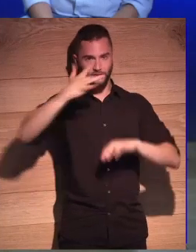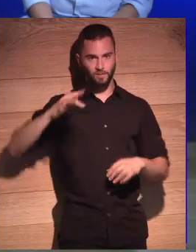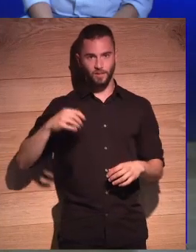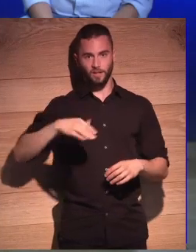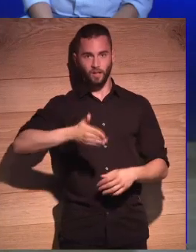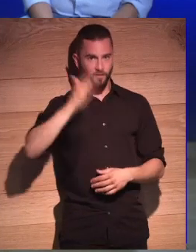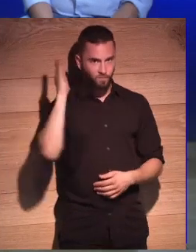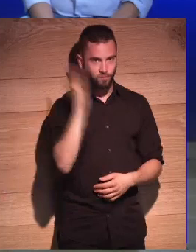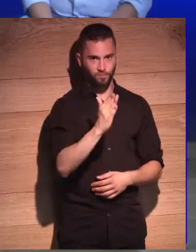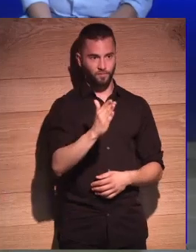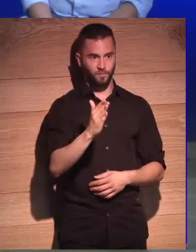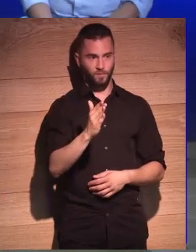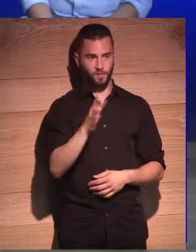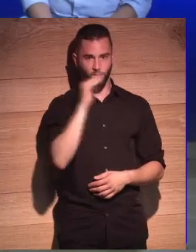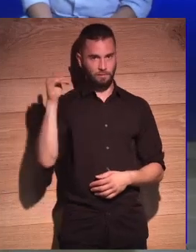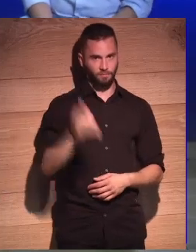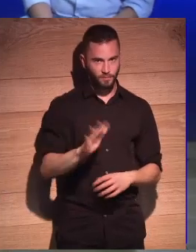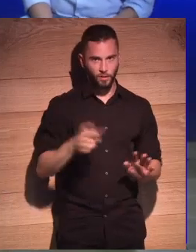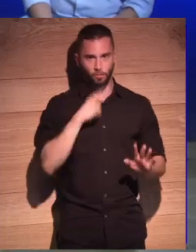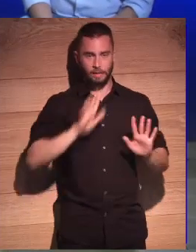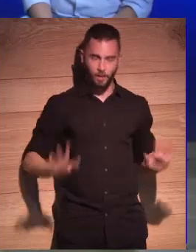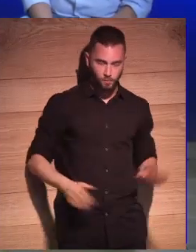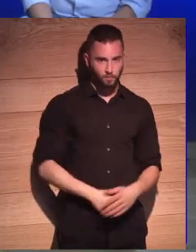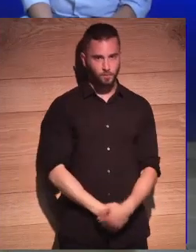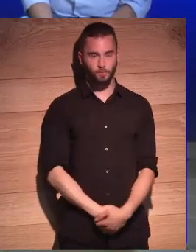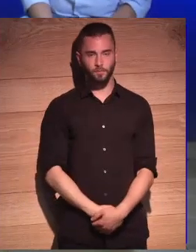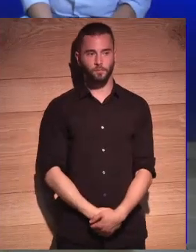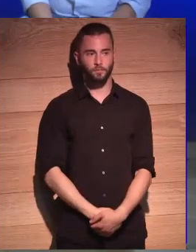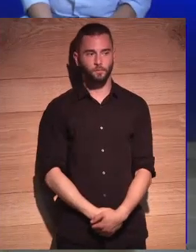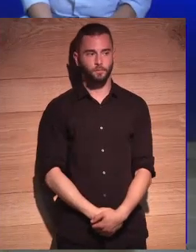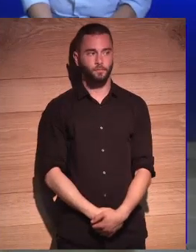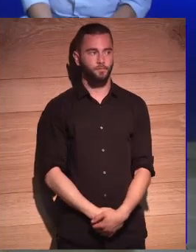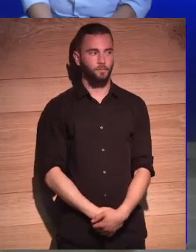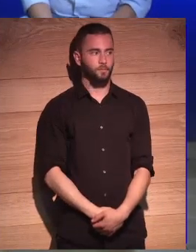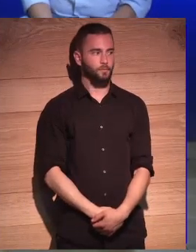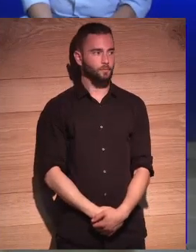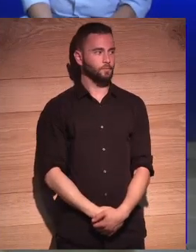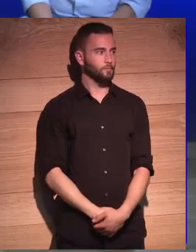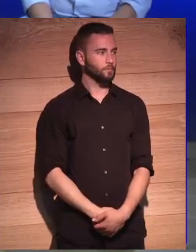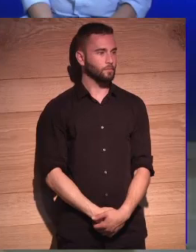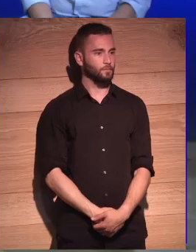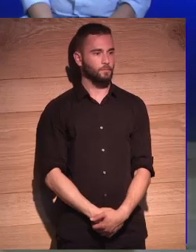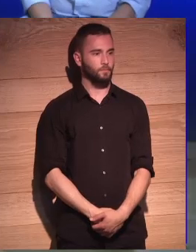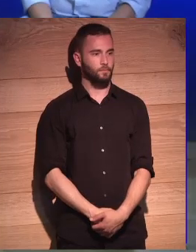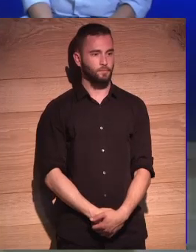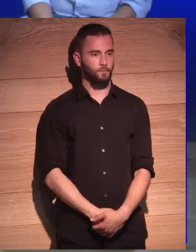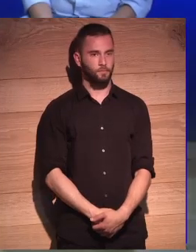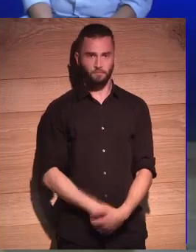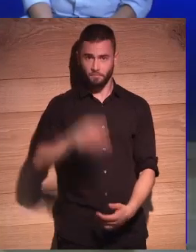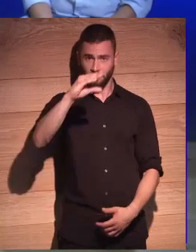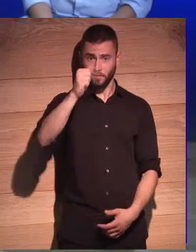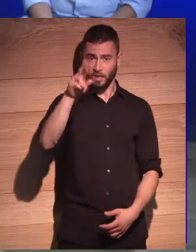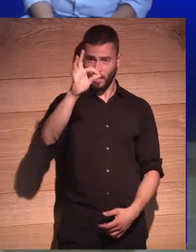things. We are realizing that we are realizing here the digital gap, and it's not them, definitely.